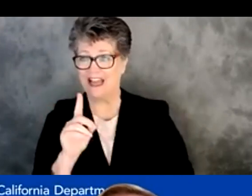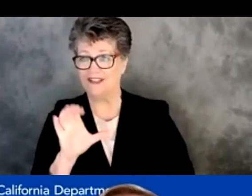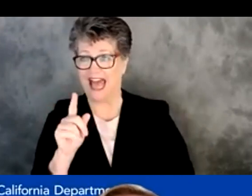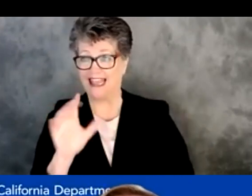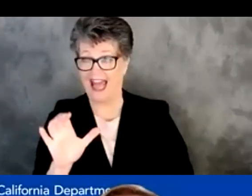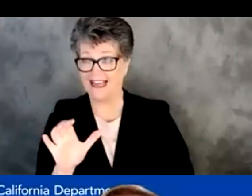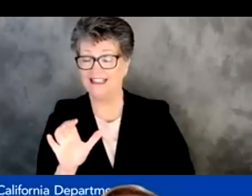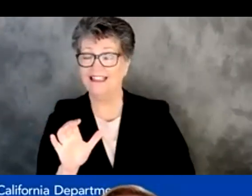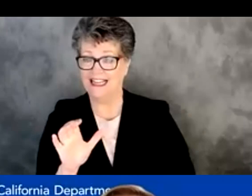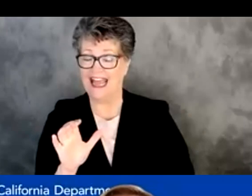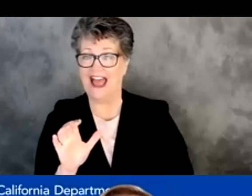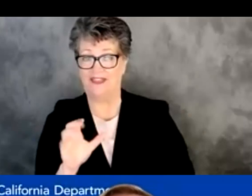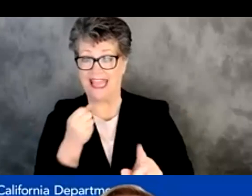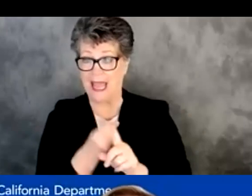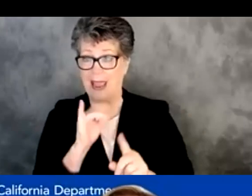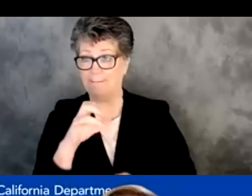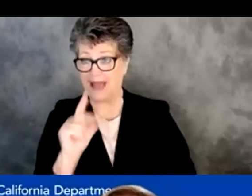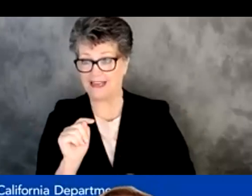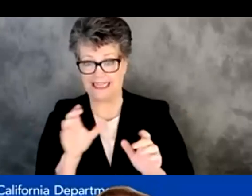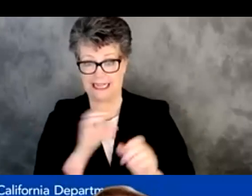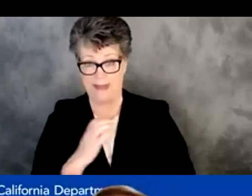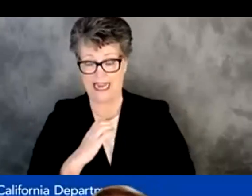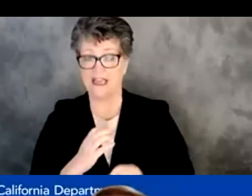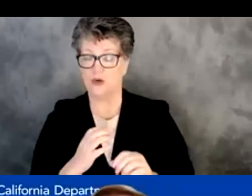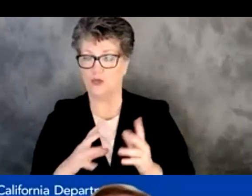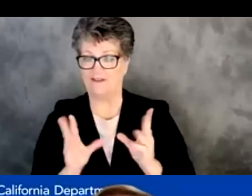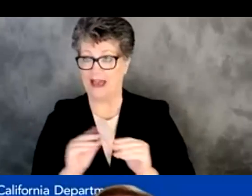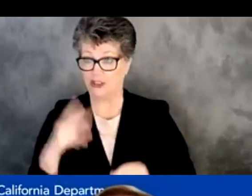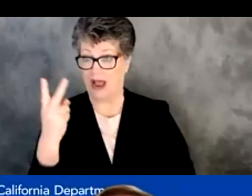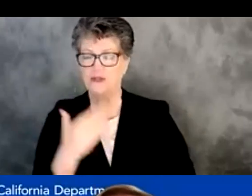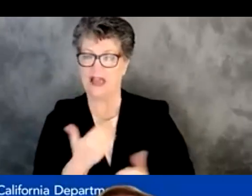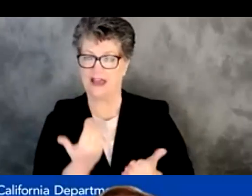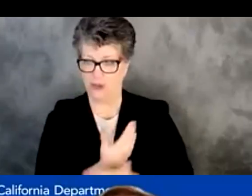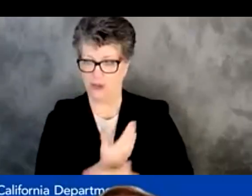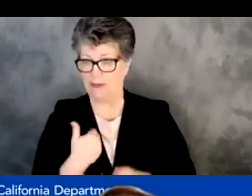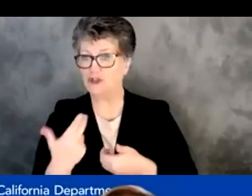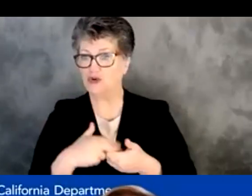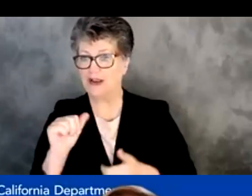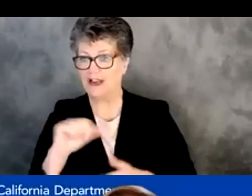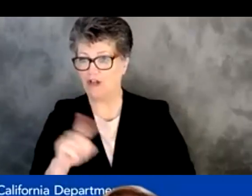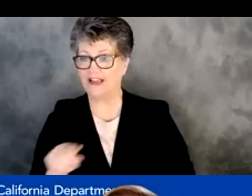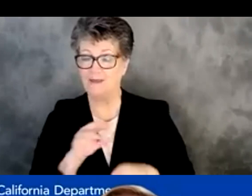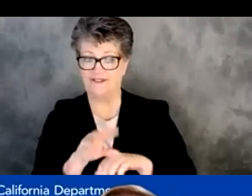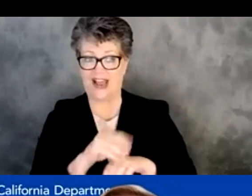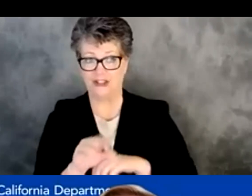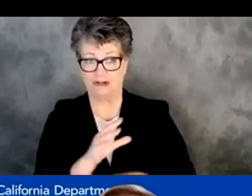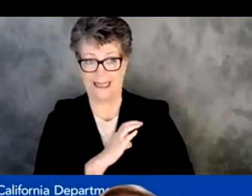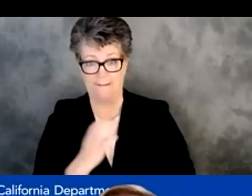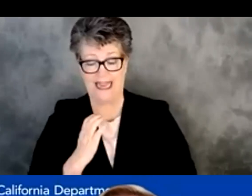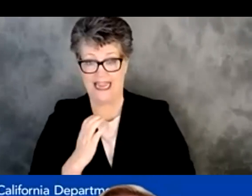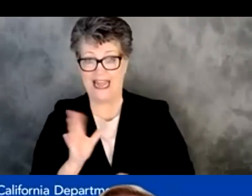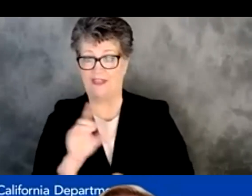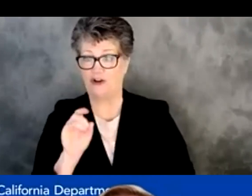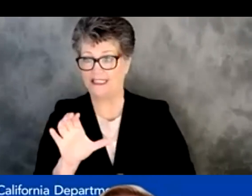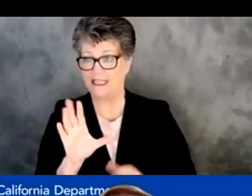the Impact Committee has now met twice. We have new members joining the Alzheimer's Advisory Committee at their December